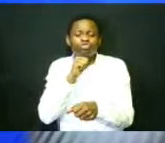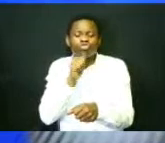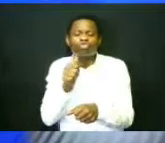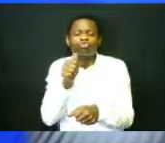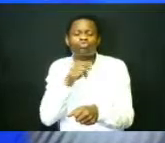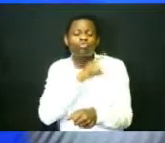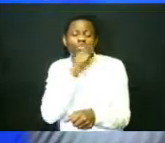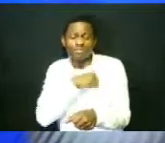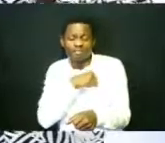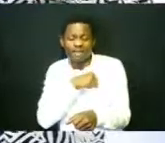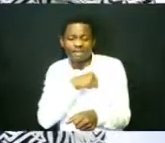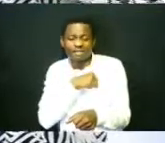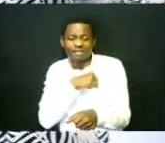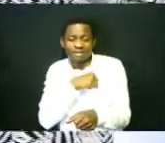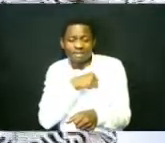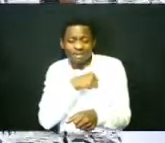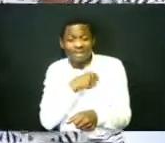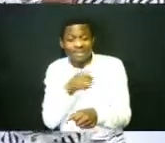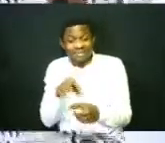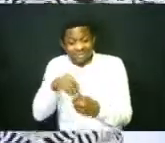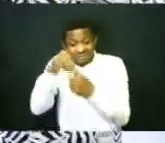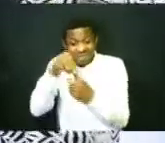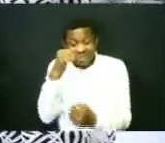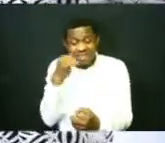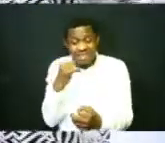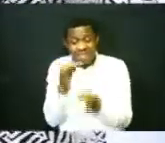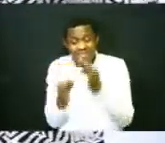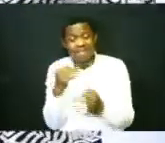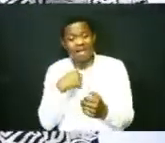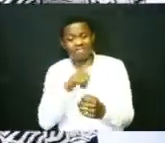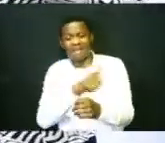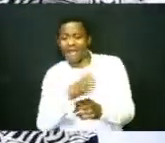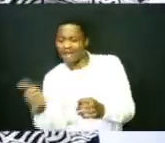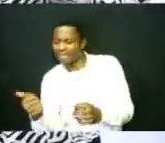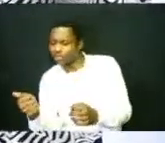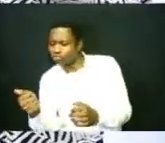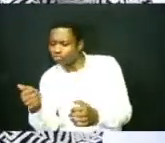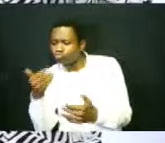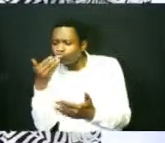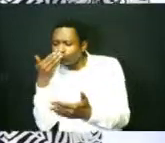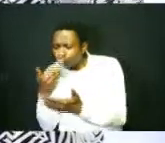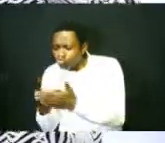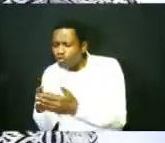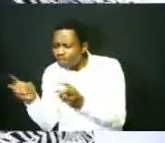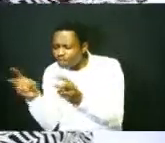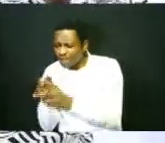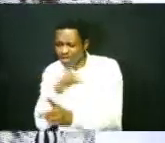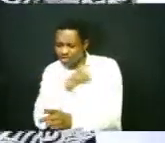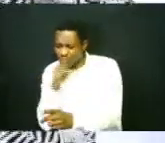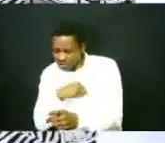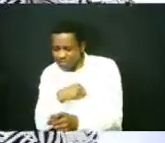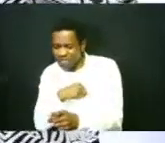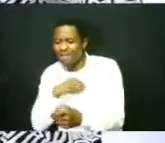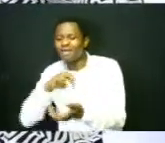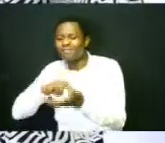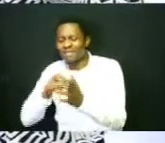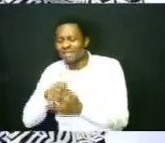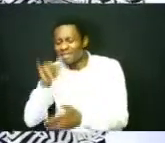does that. So, Oshia, now, with me, Pau, Obi, a feeling, Fair Fuma, or Noa, baby, what did you call? Onsa dancewa.